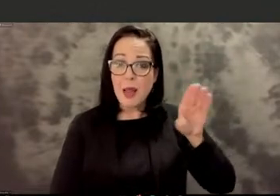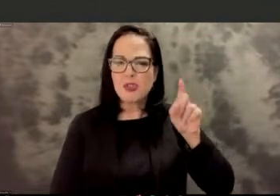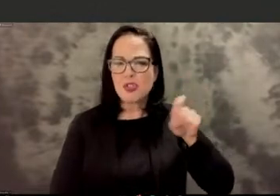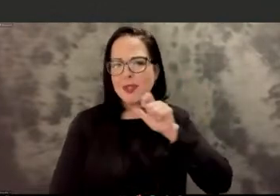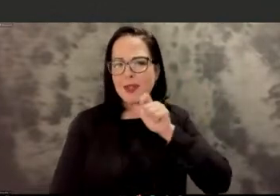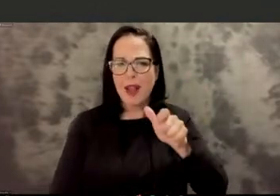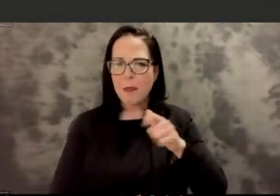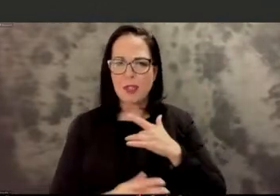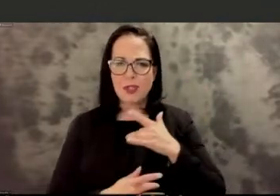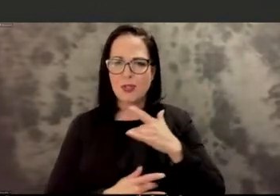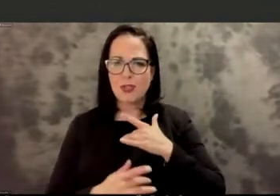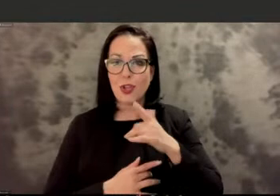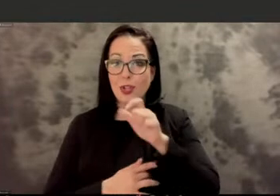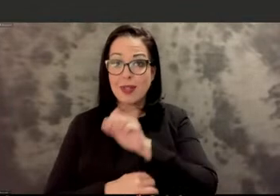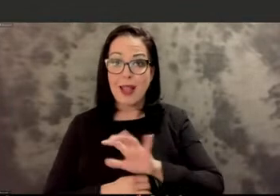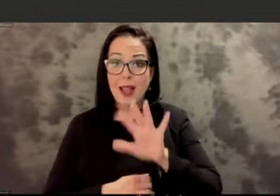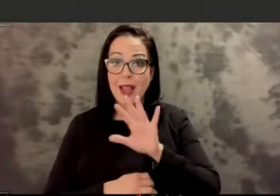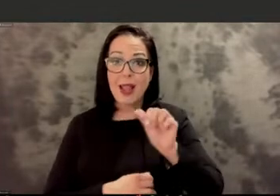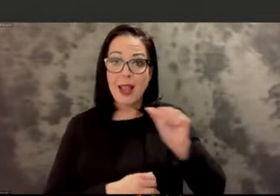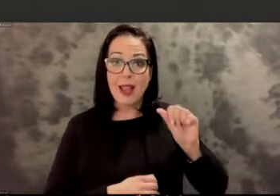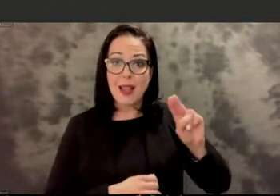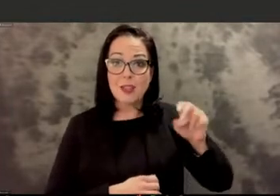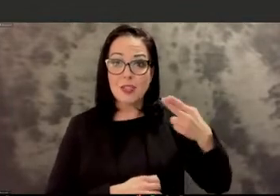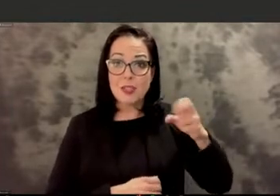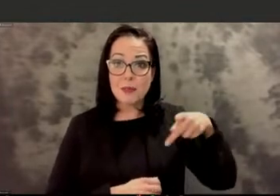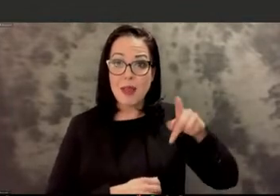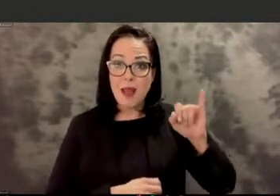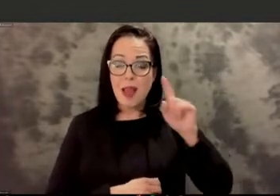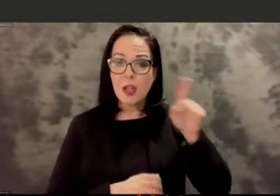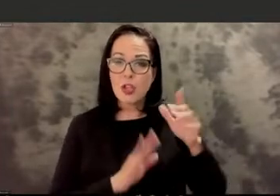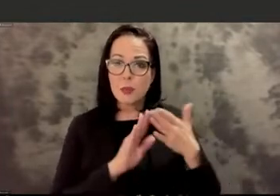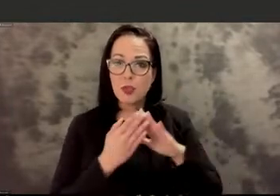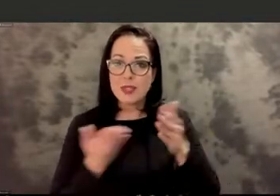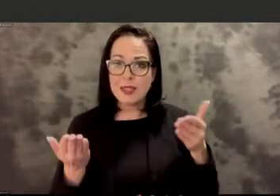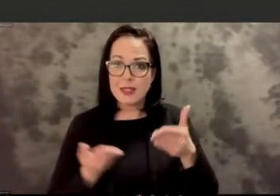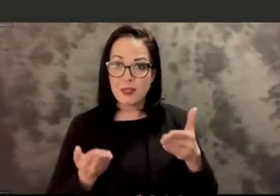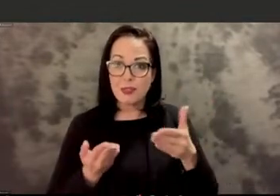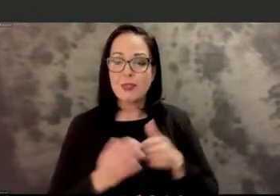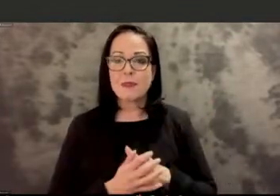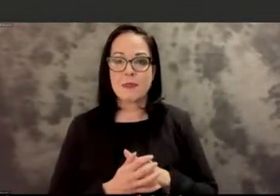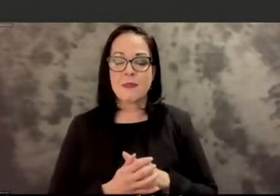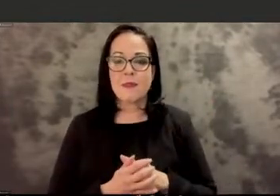Asian American, Native Hawaiian, Pacific Islander community.